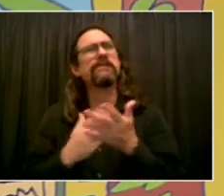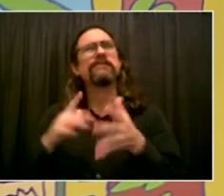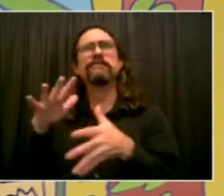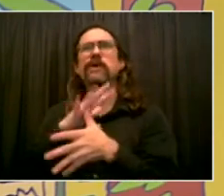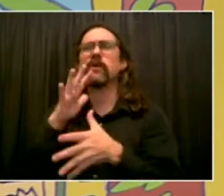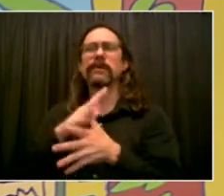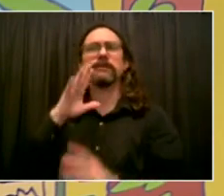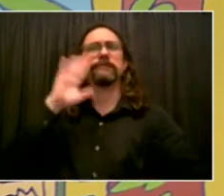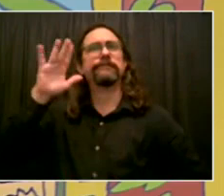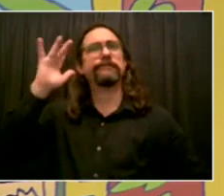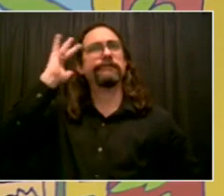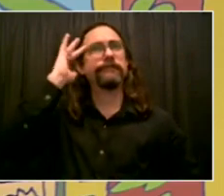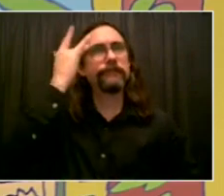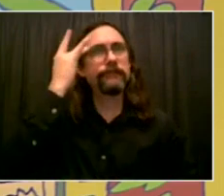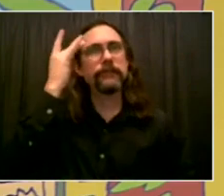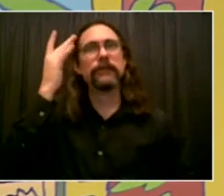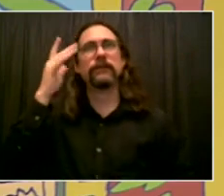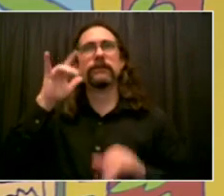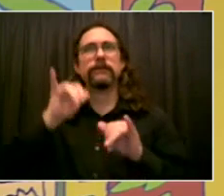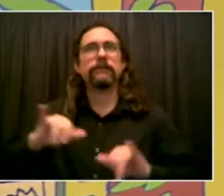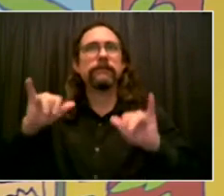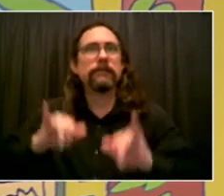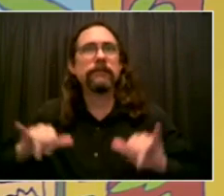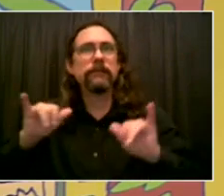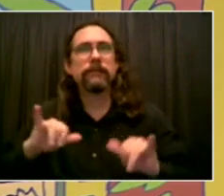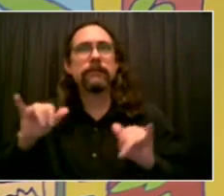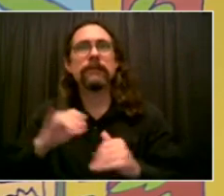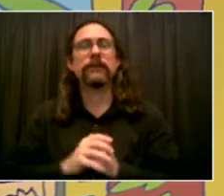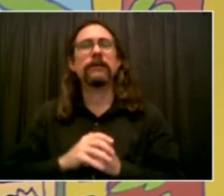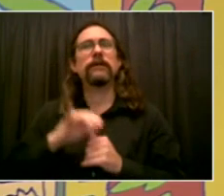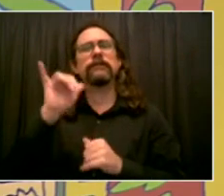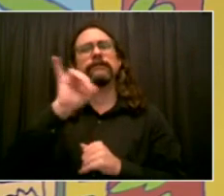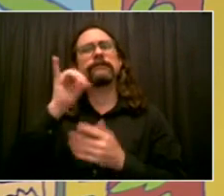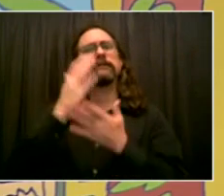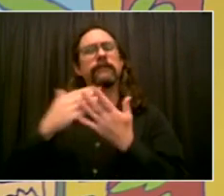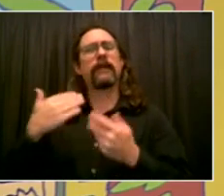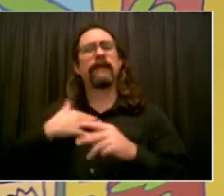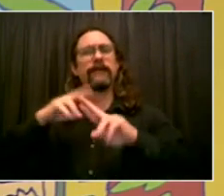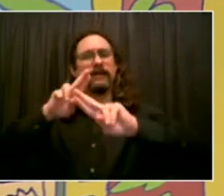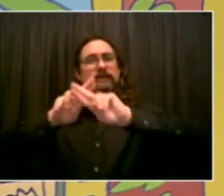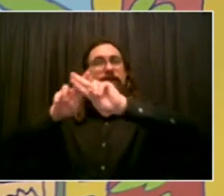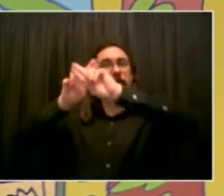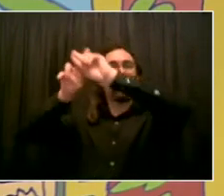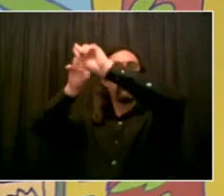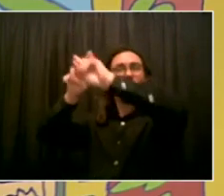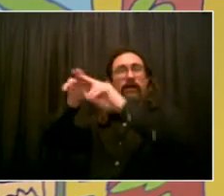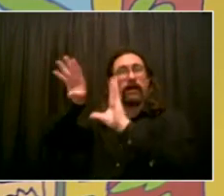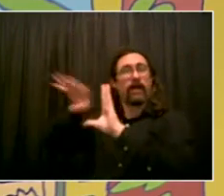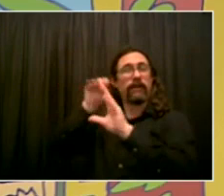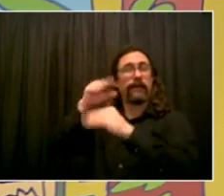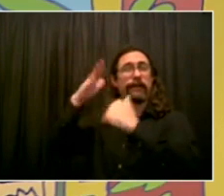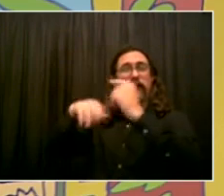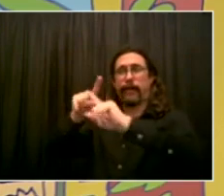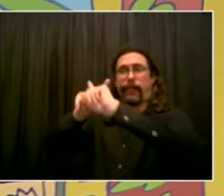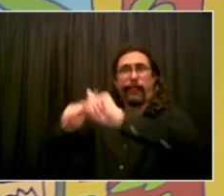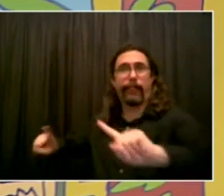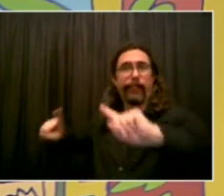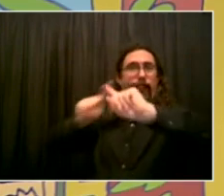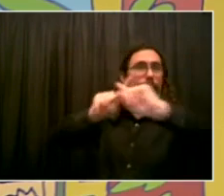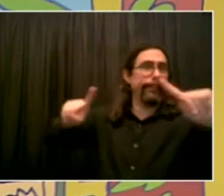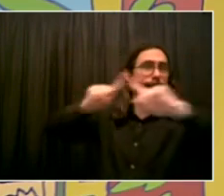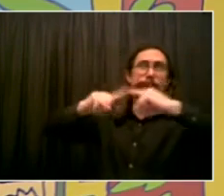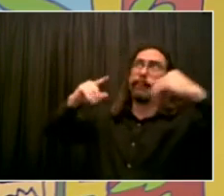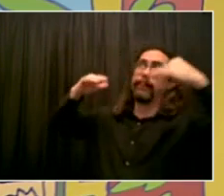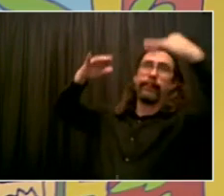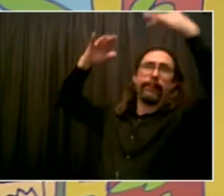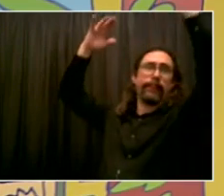scaffolds around that just seem to sit there for a long time and affect the quality of life. They affect the whole feeling of